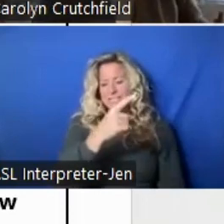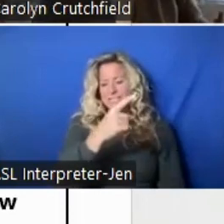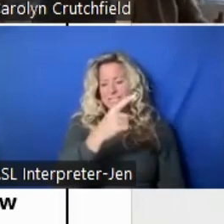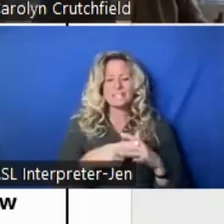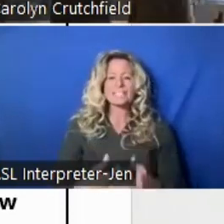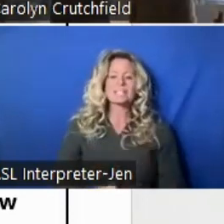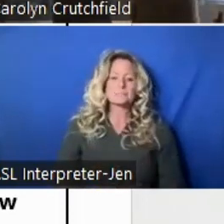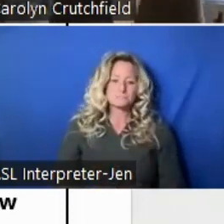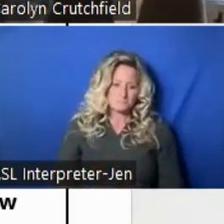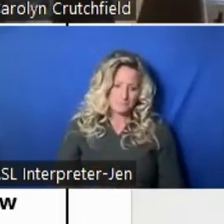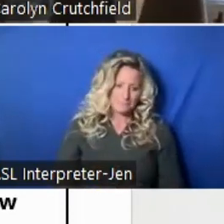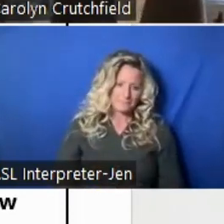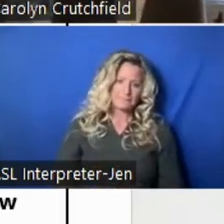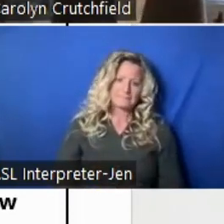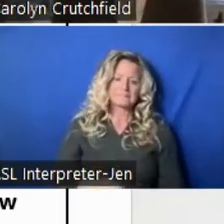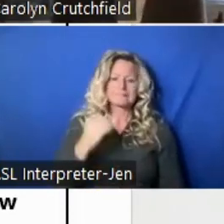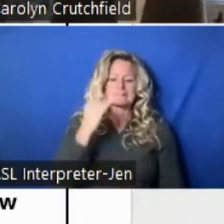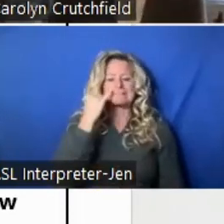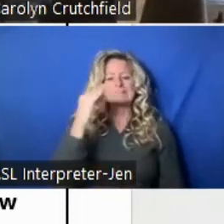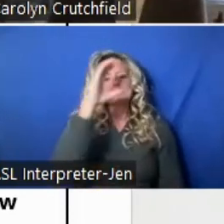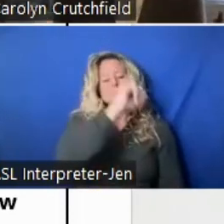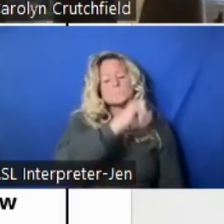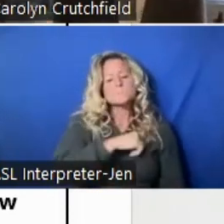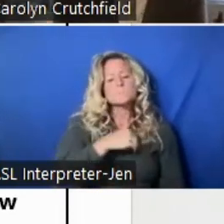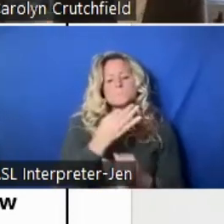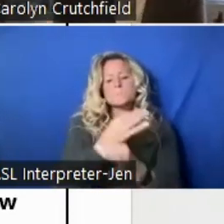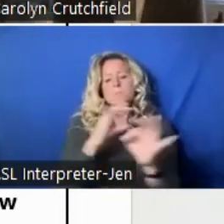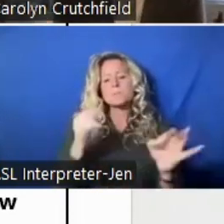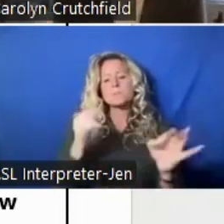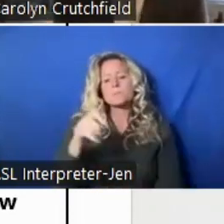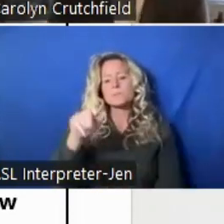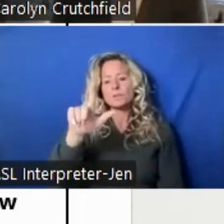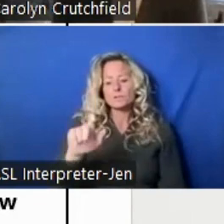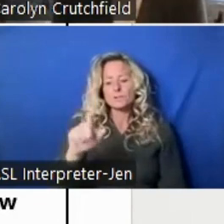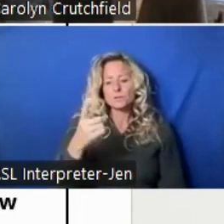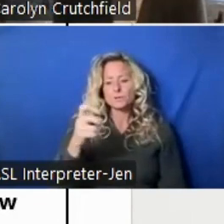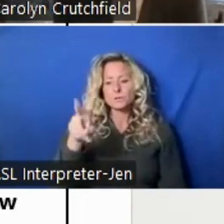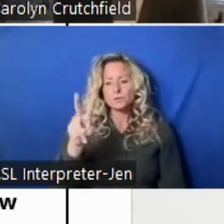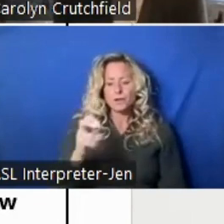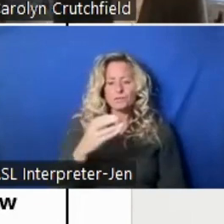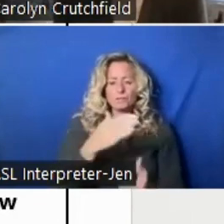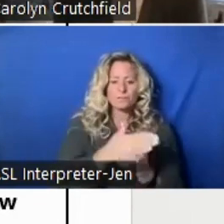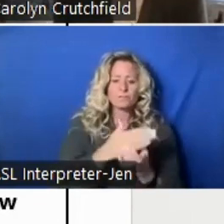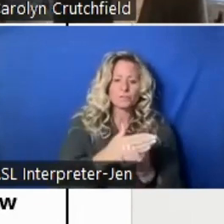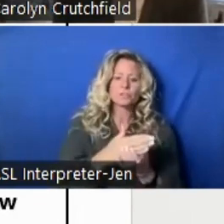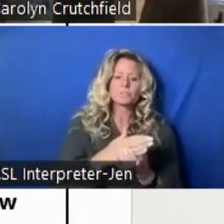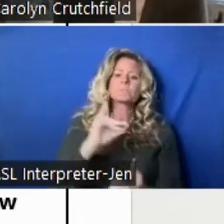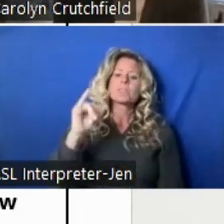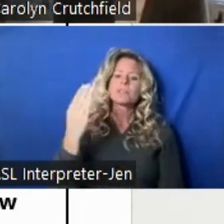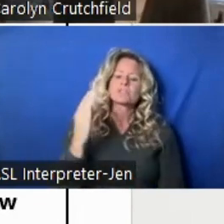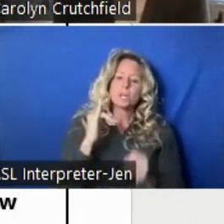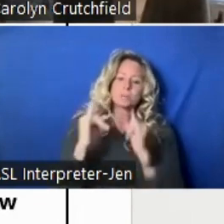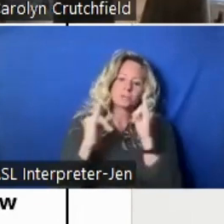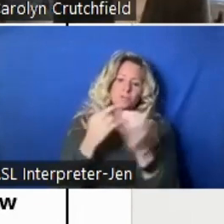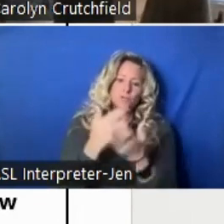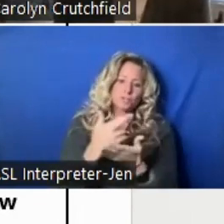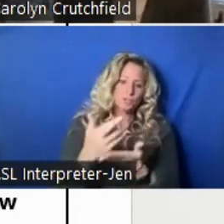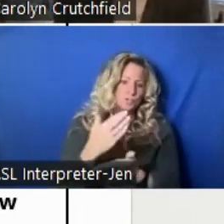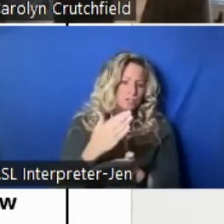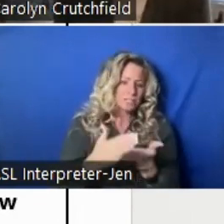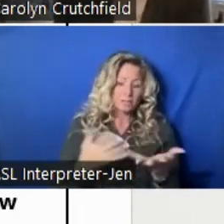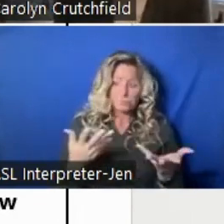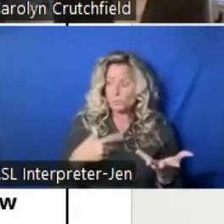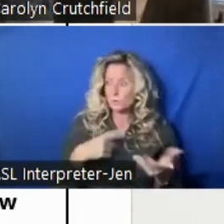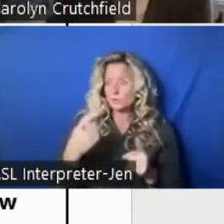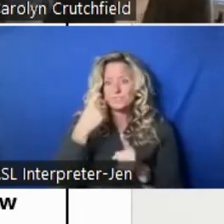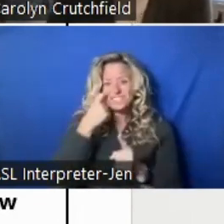beginning, if you missed it, we have a free Google Drive folder of job interview resources, some of which would dovetail right into what we